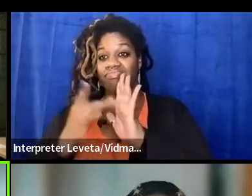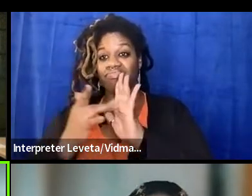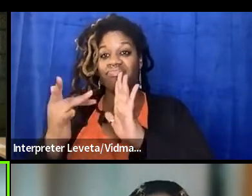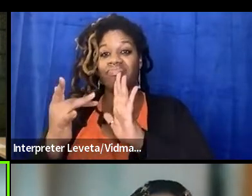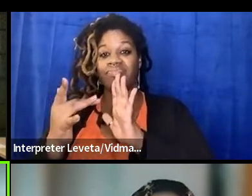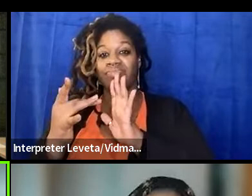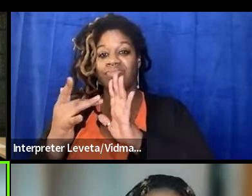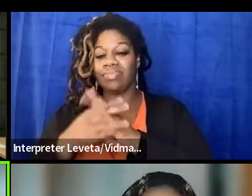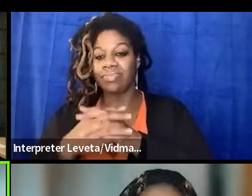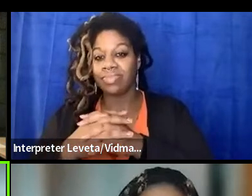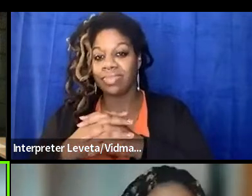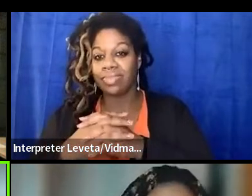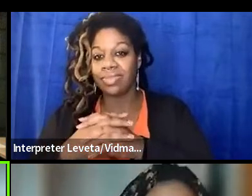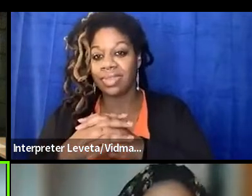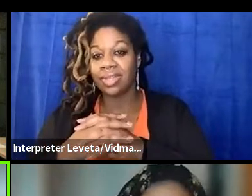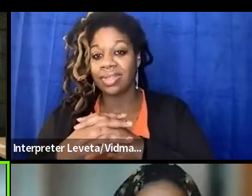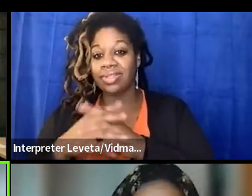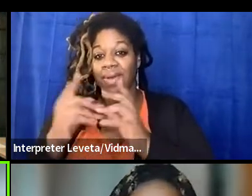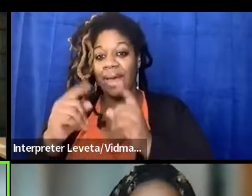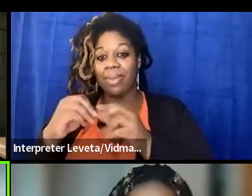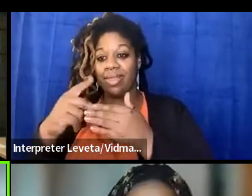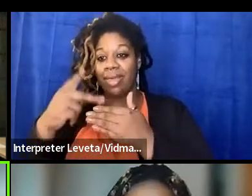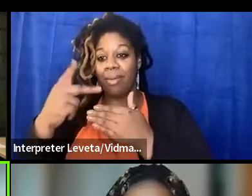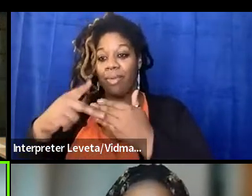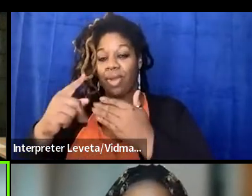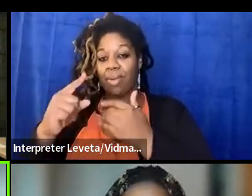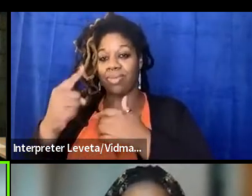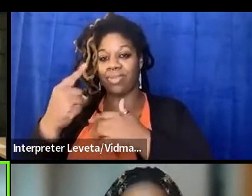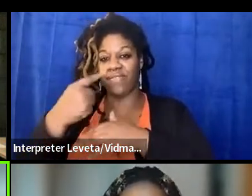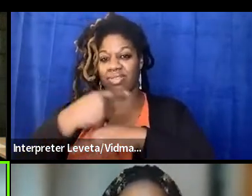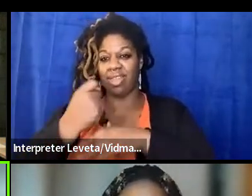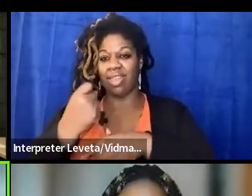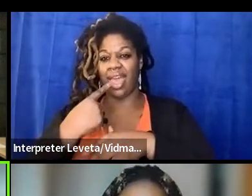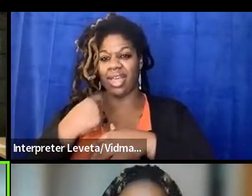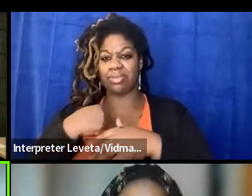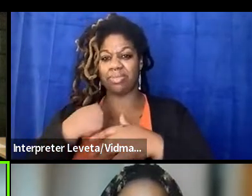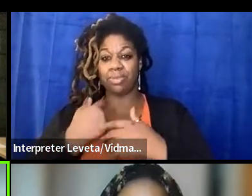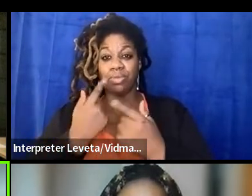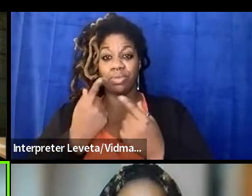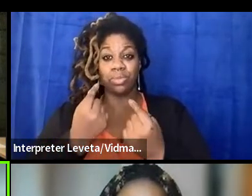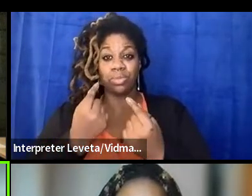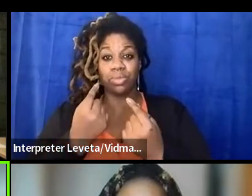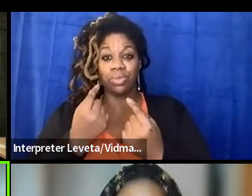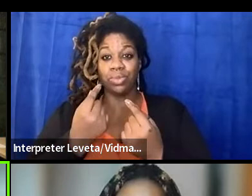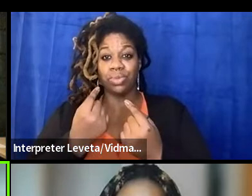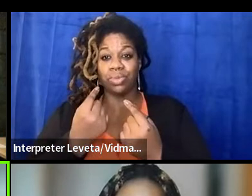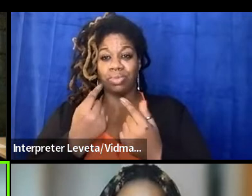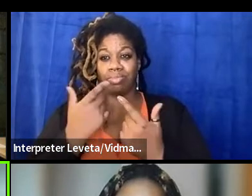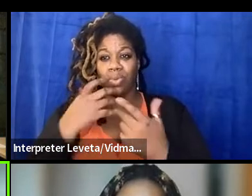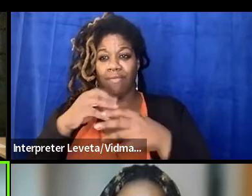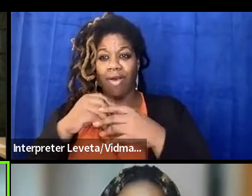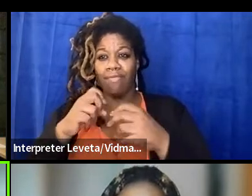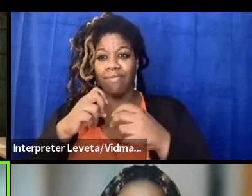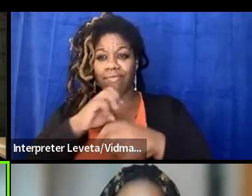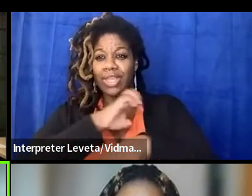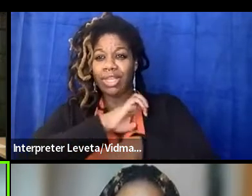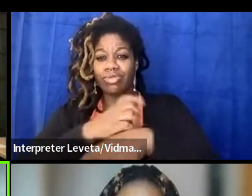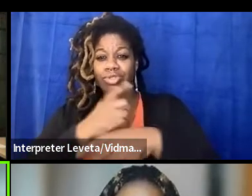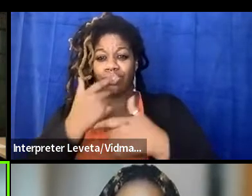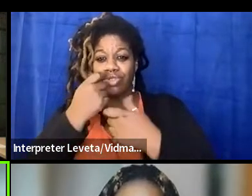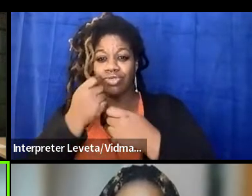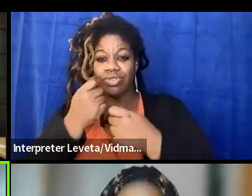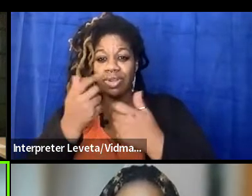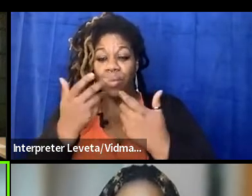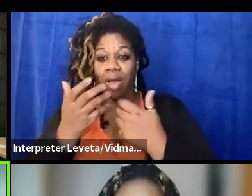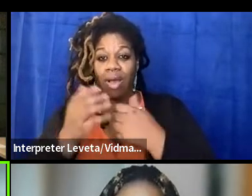And it's the first day, and they're like, so what do you want to do? Like, what are your interests in energy? And I